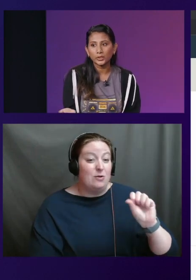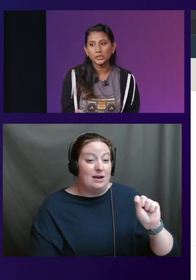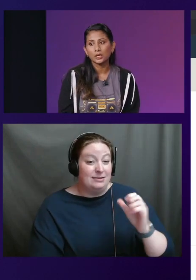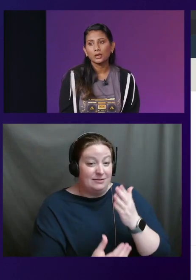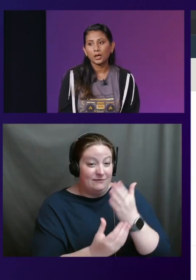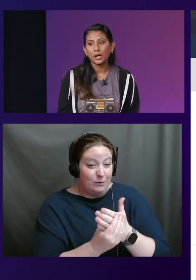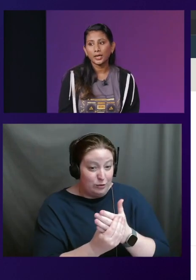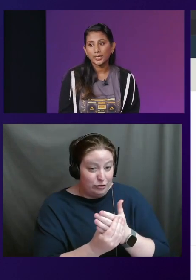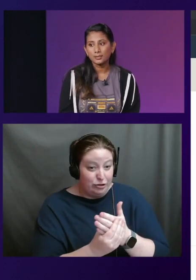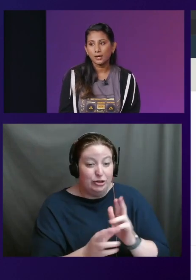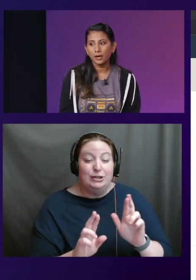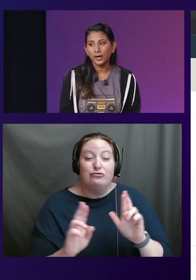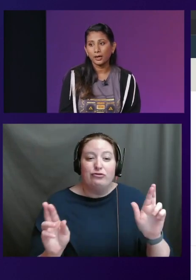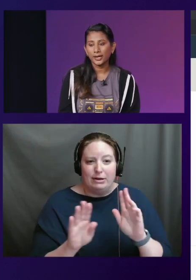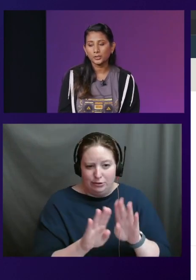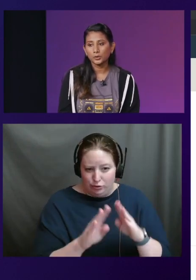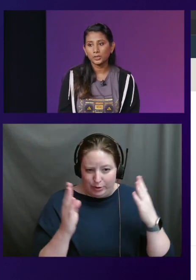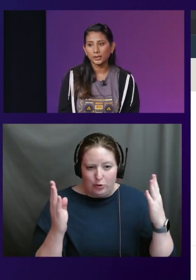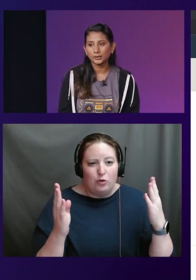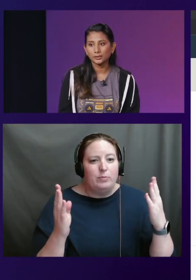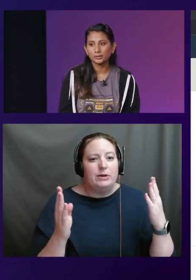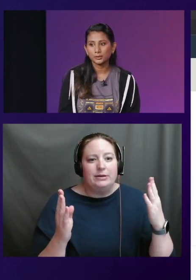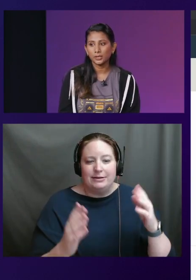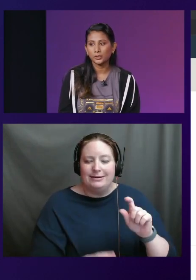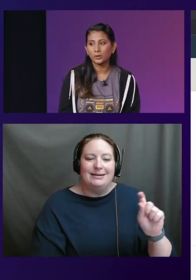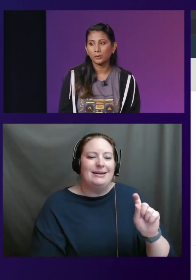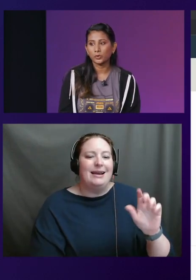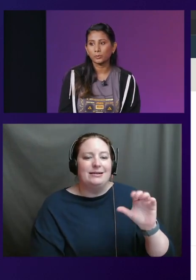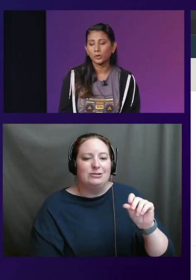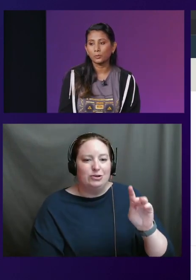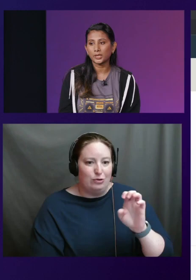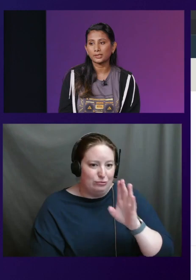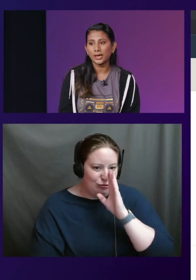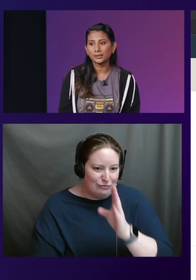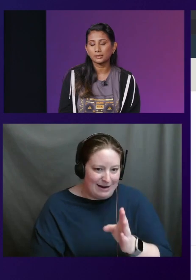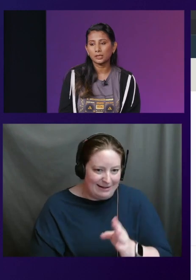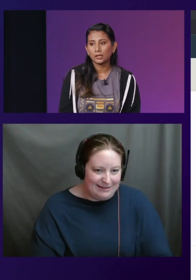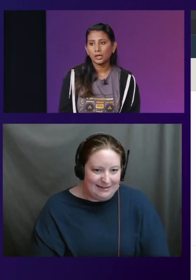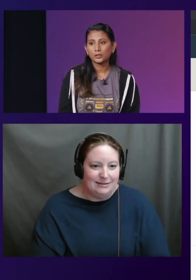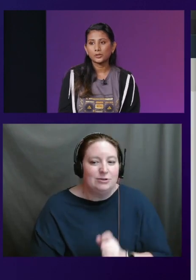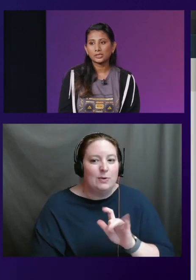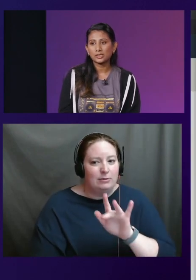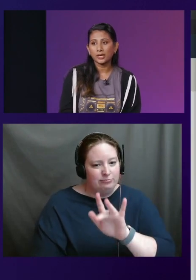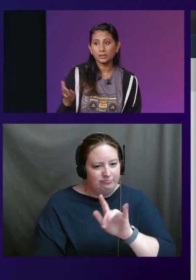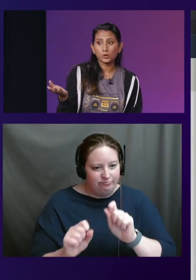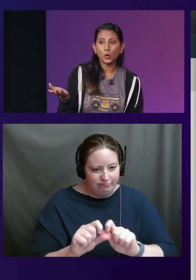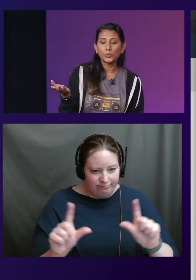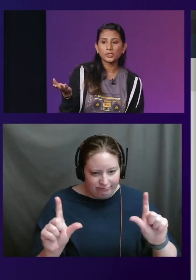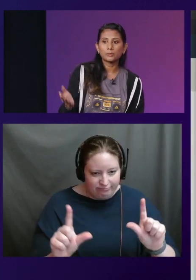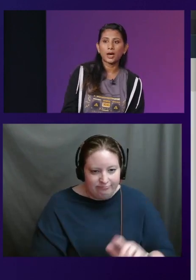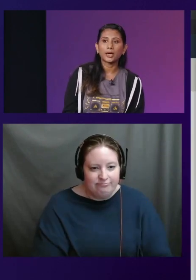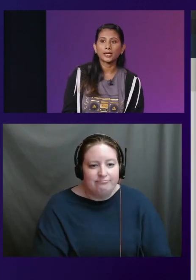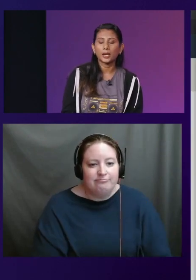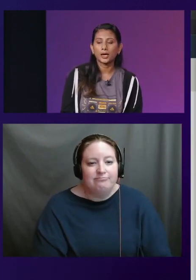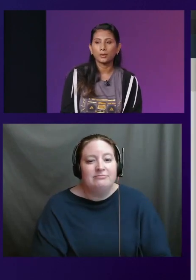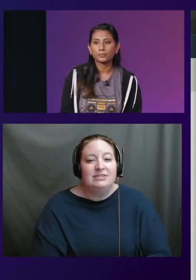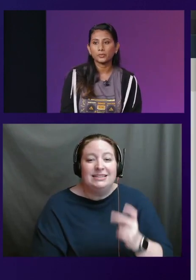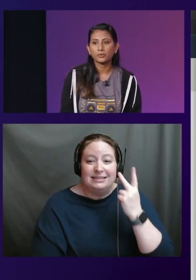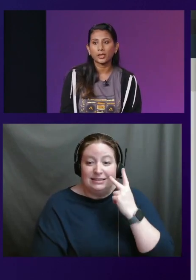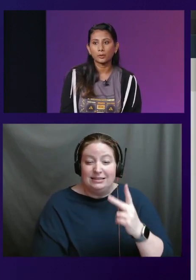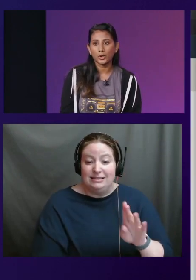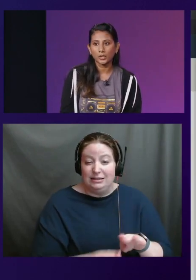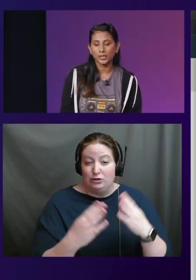be opened in Xcode directly. So there you go. I'm going to be opening that. And you'll see that it's opened